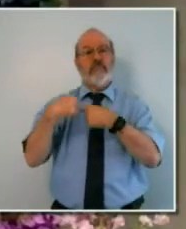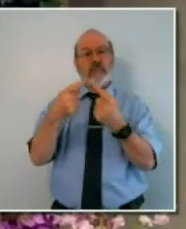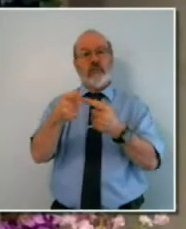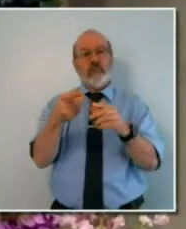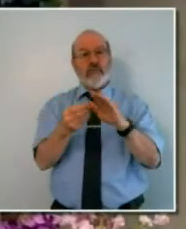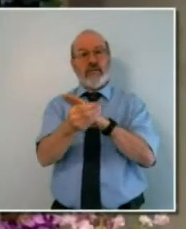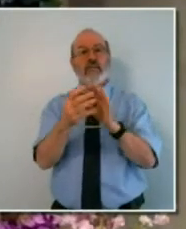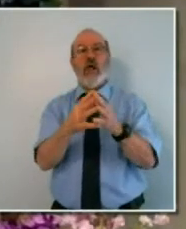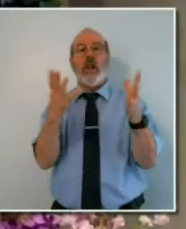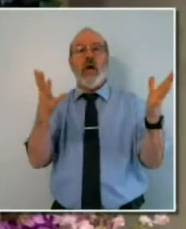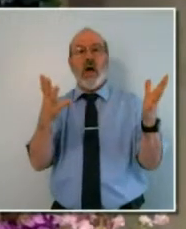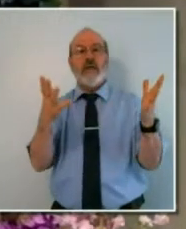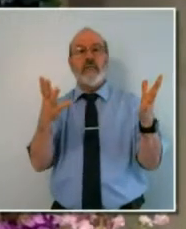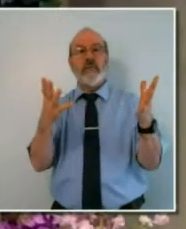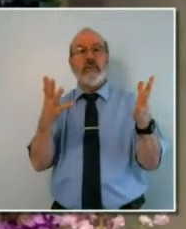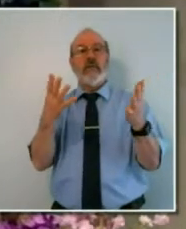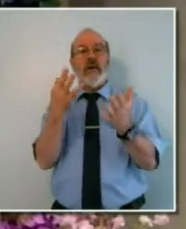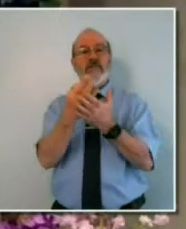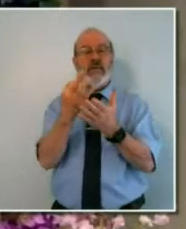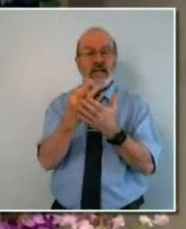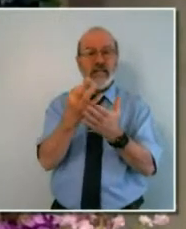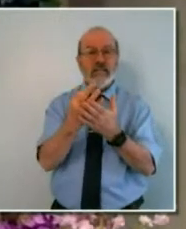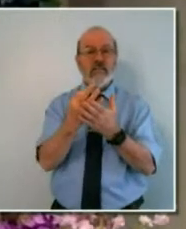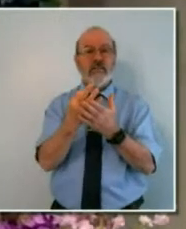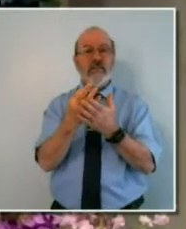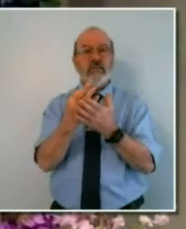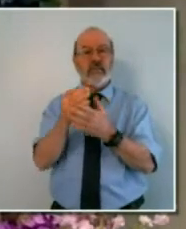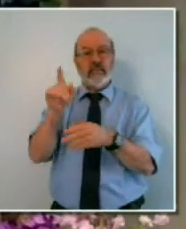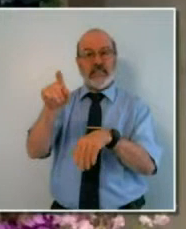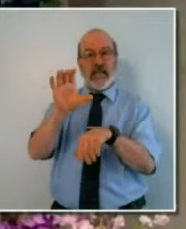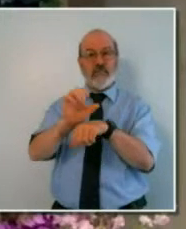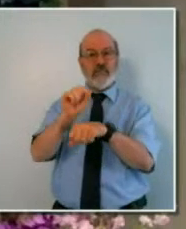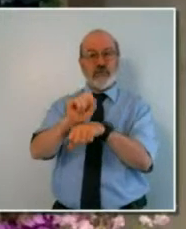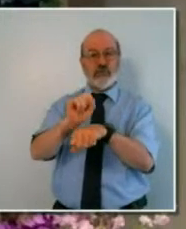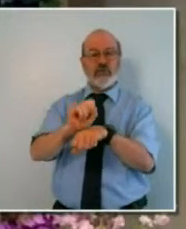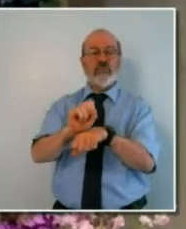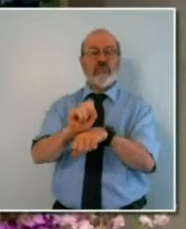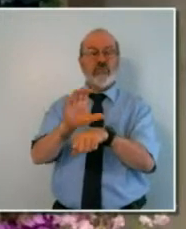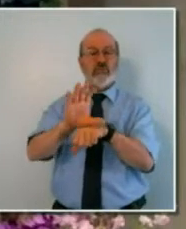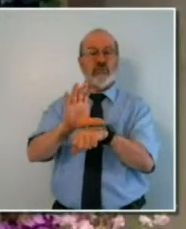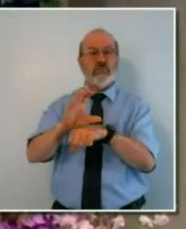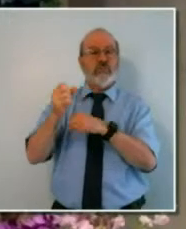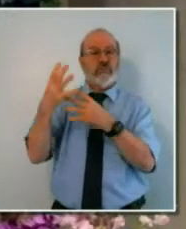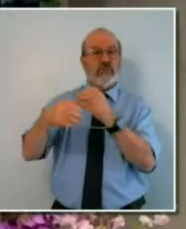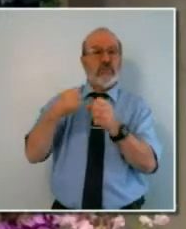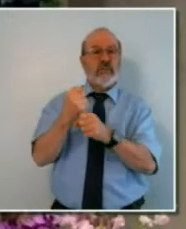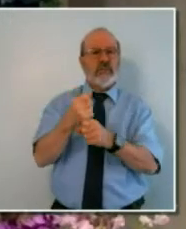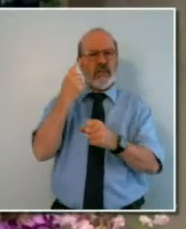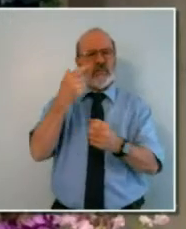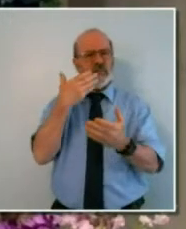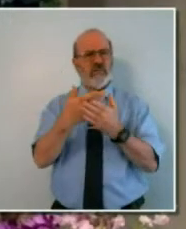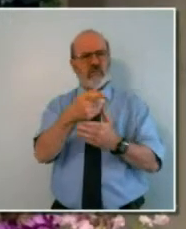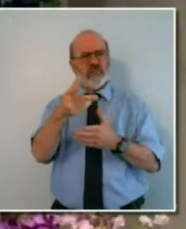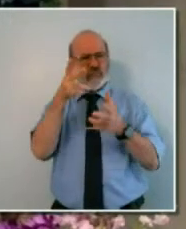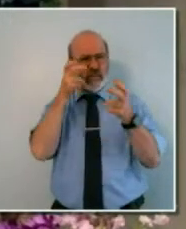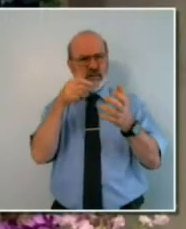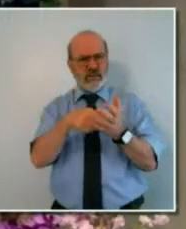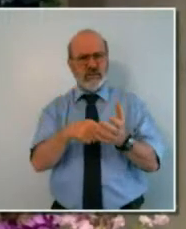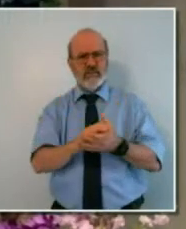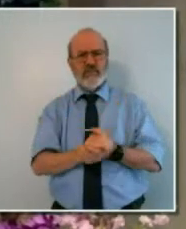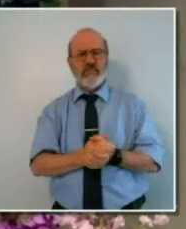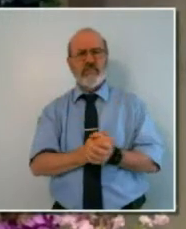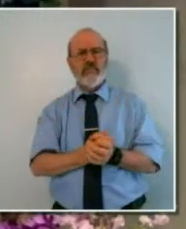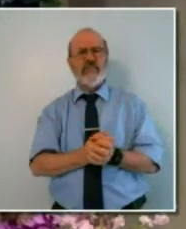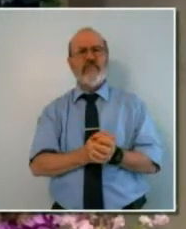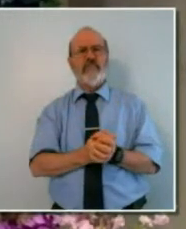lot in terms of finances in that work over the years, I thought it would be good for you to hear this. So